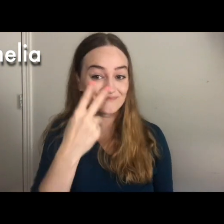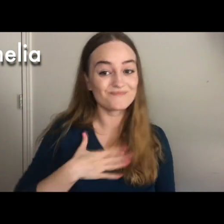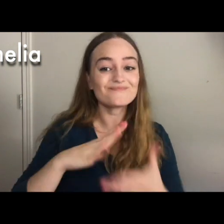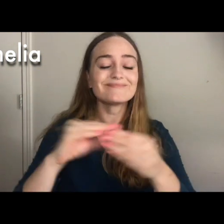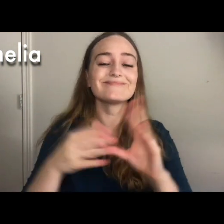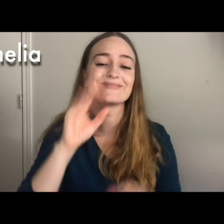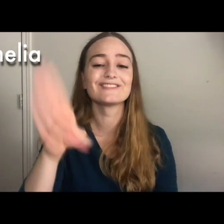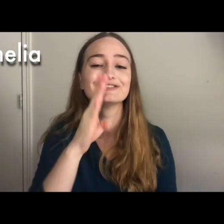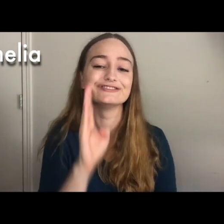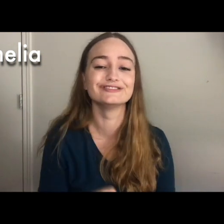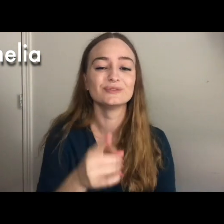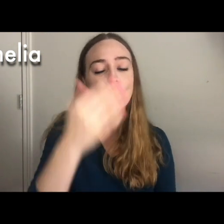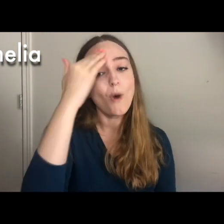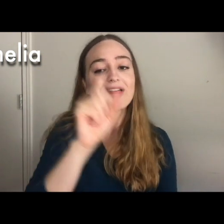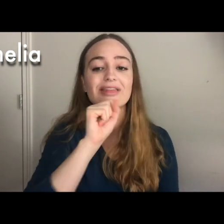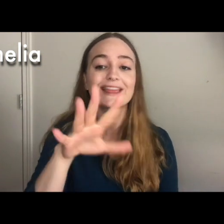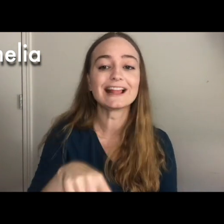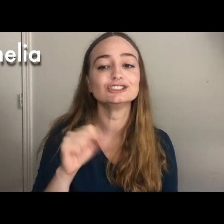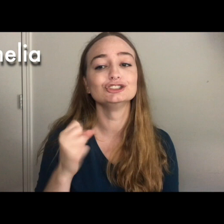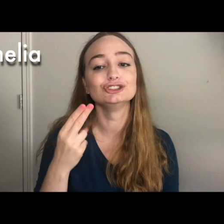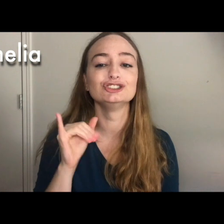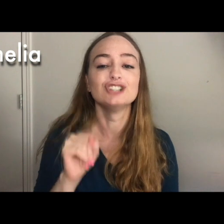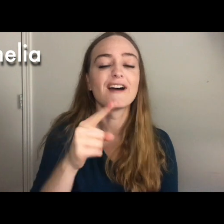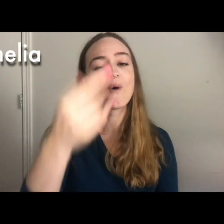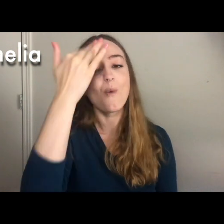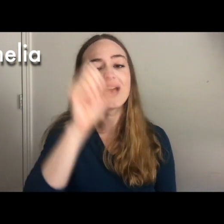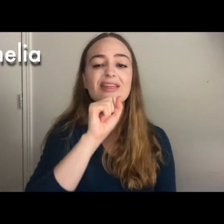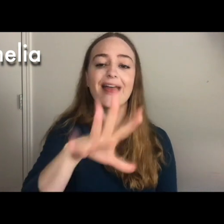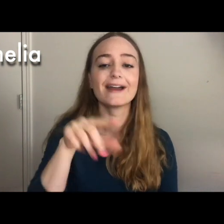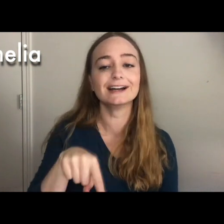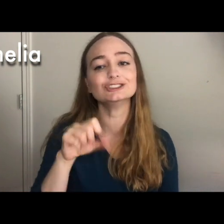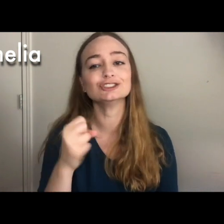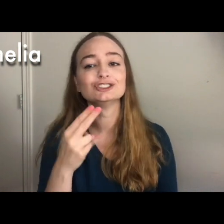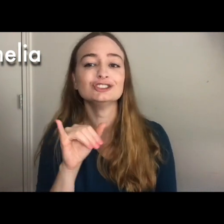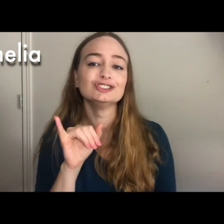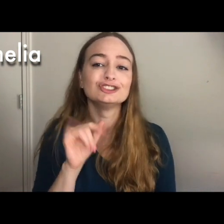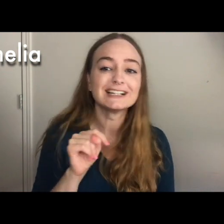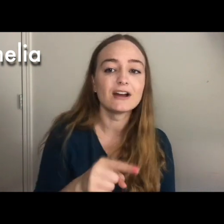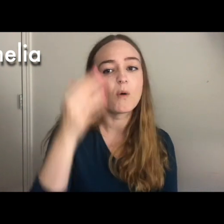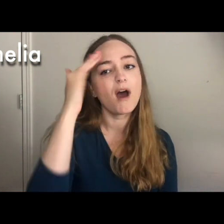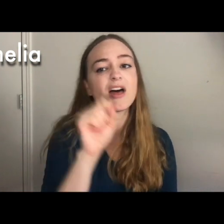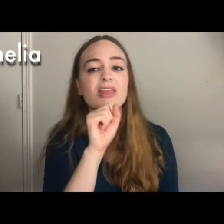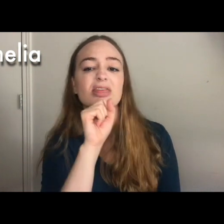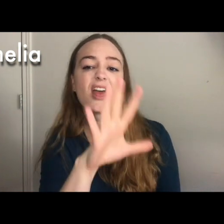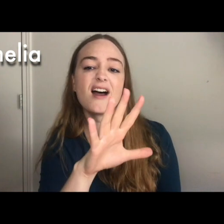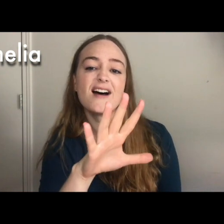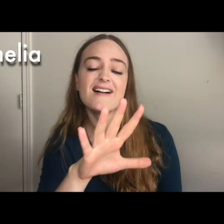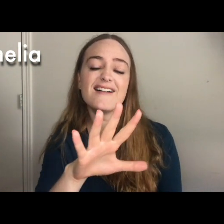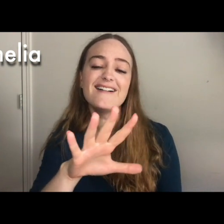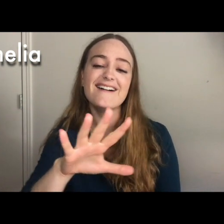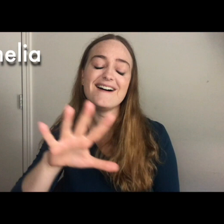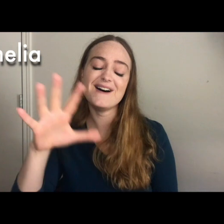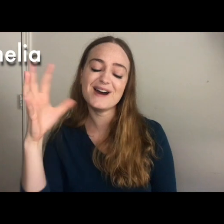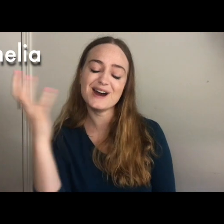as fresh as mine. You've never heard nothing like this shit here. You've never heard nothing like this shit. No,